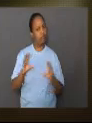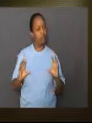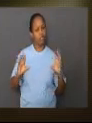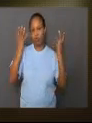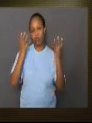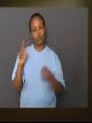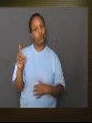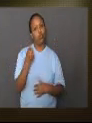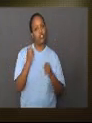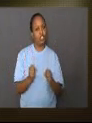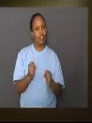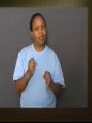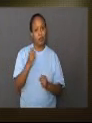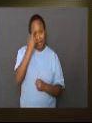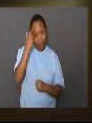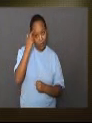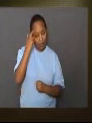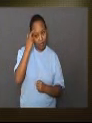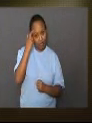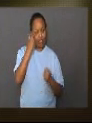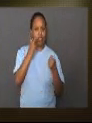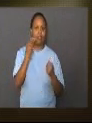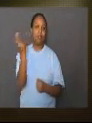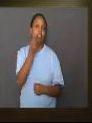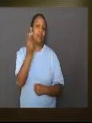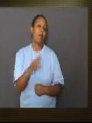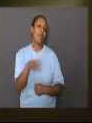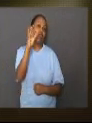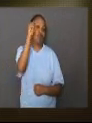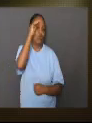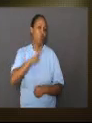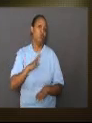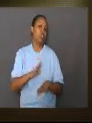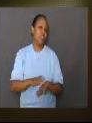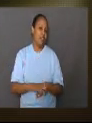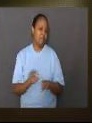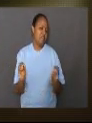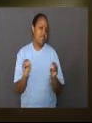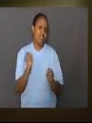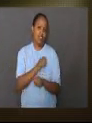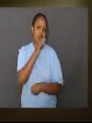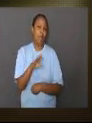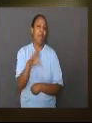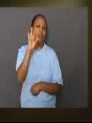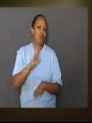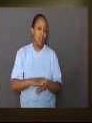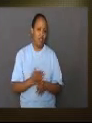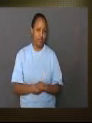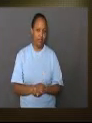exploited by those who enjoyed the benefits without doing any of the work.